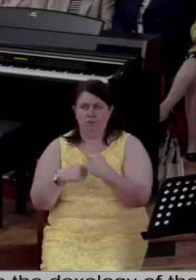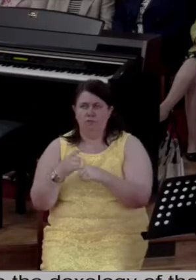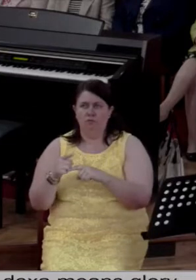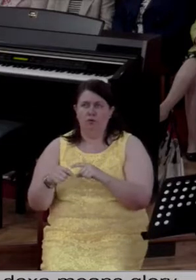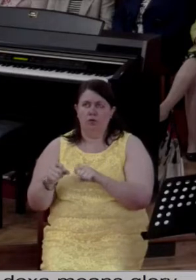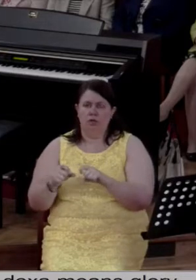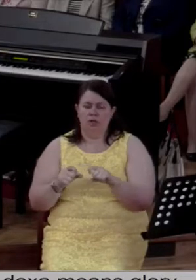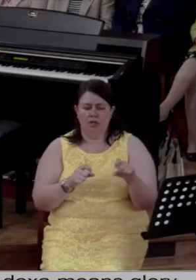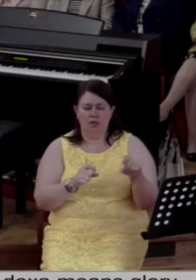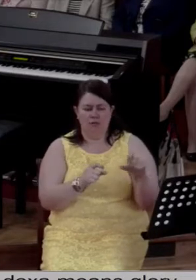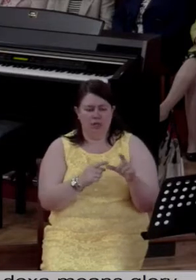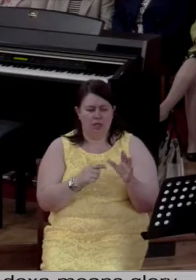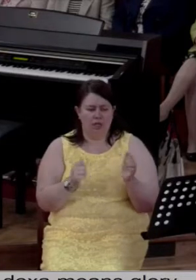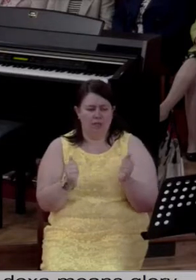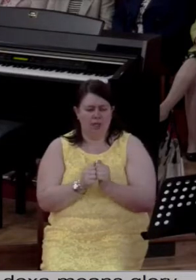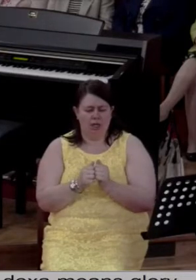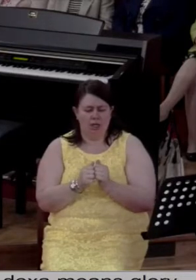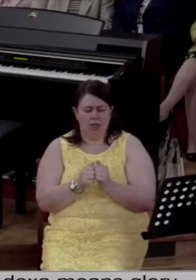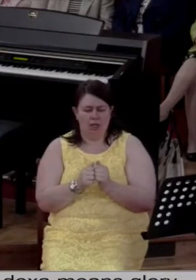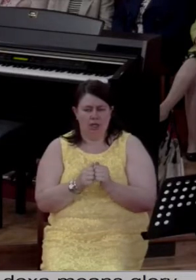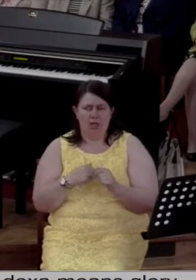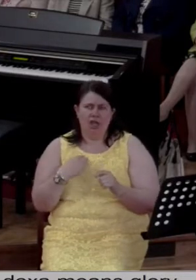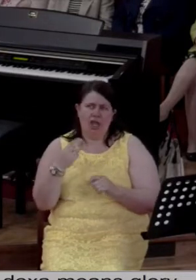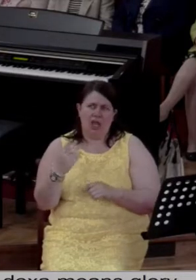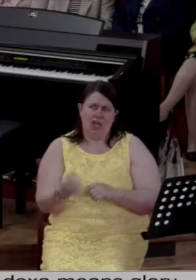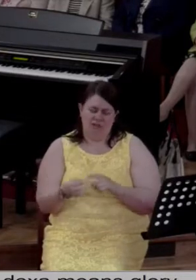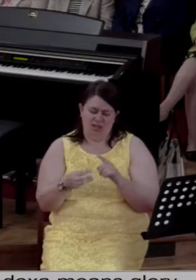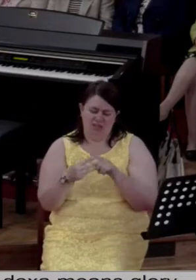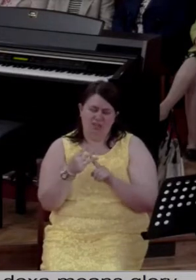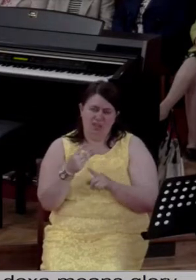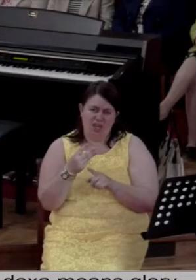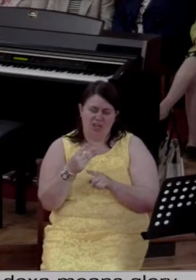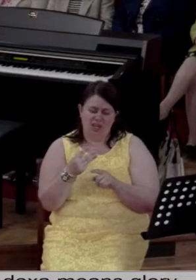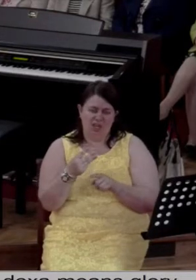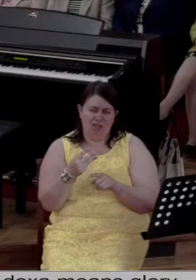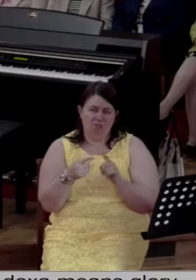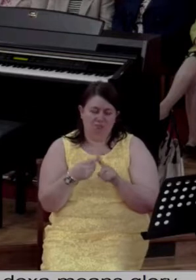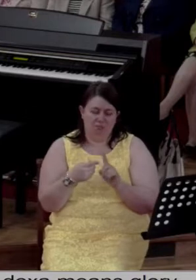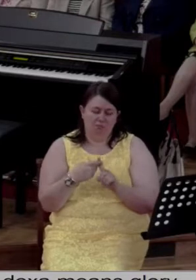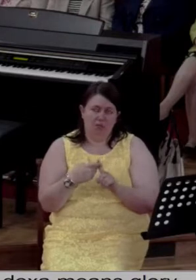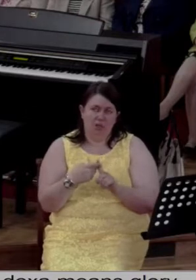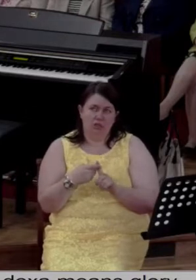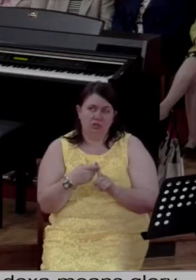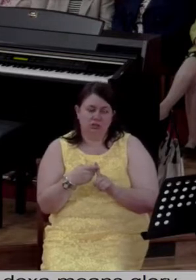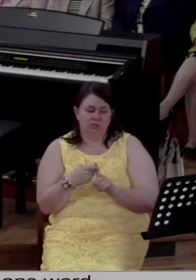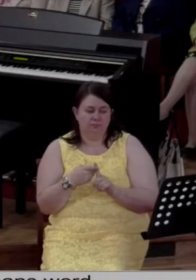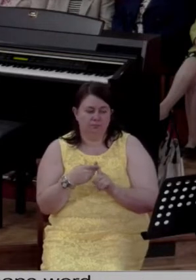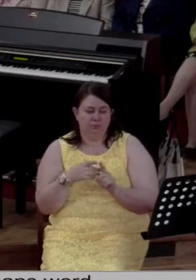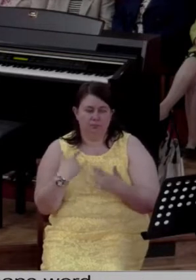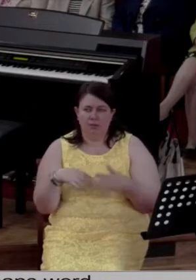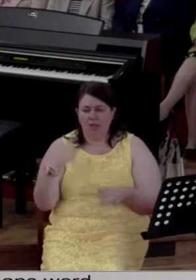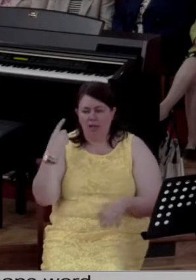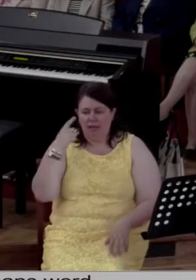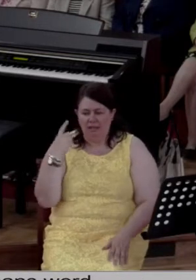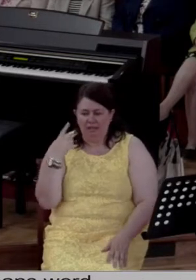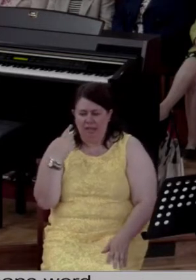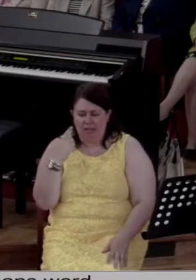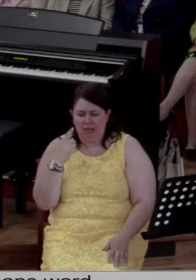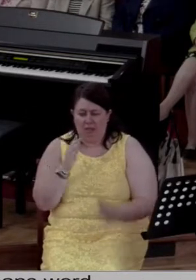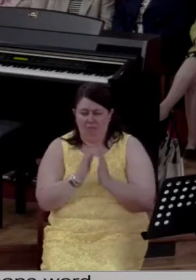Well, there's three main reasons that people have suggested it might be there. Some folk have said that they thought maybe the prayer was way